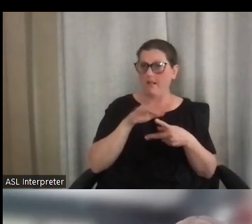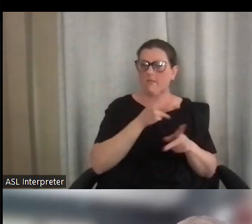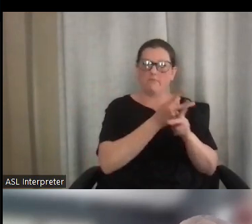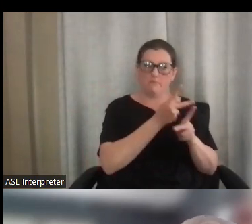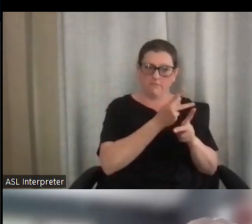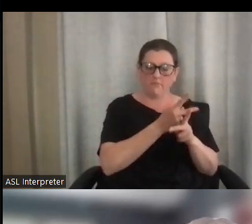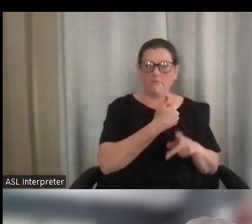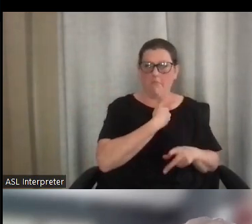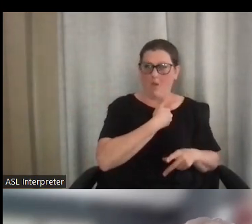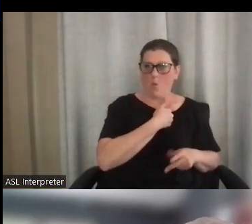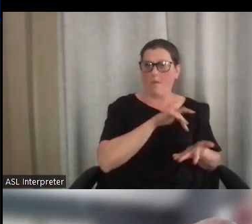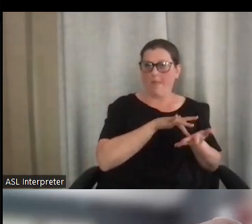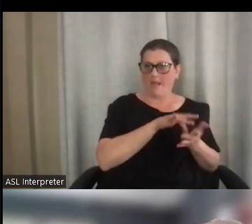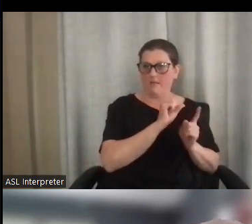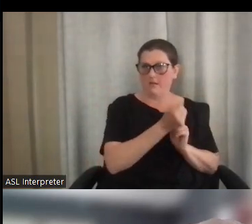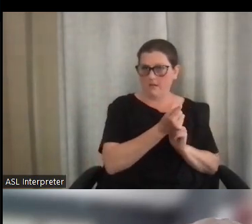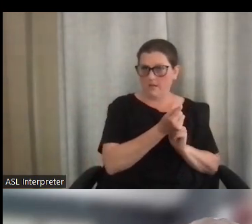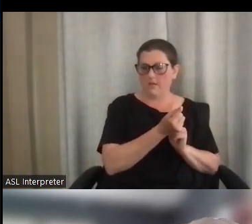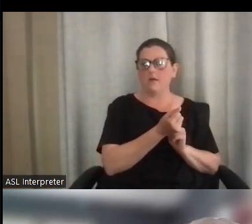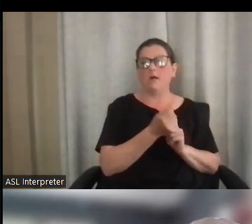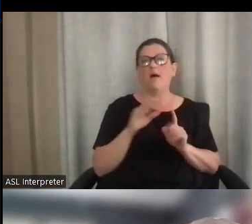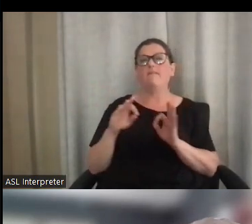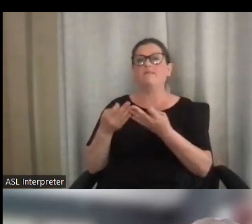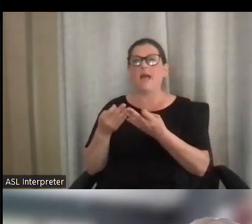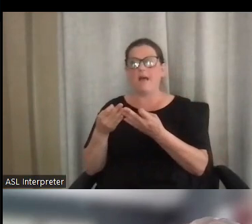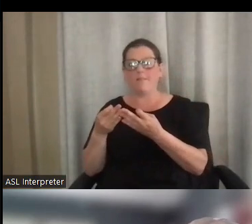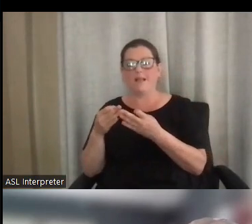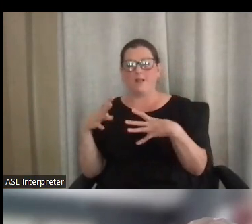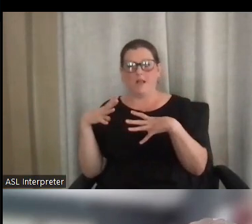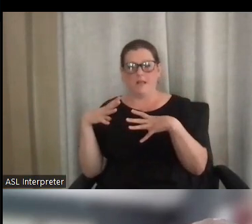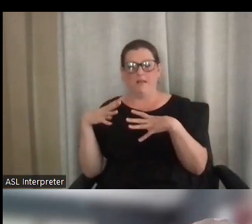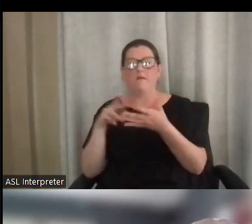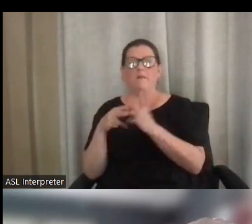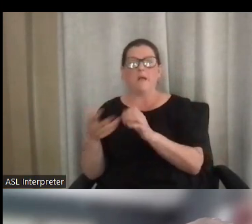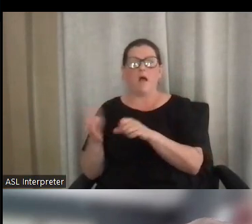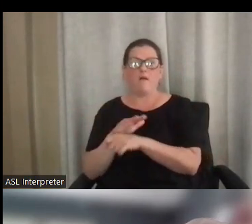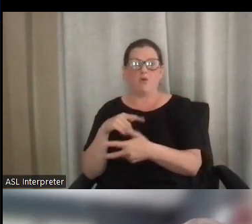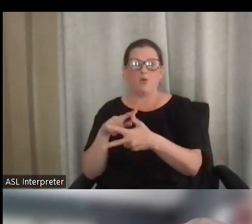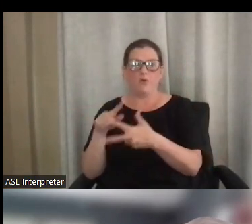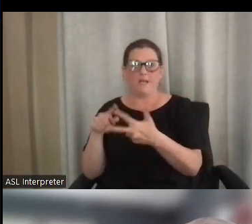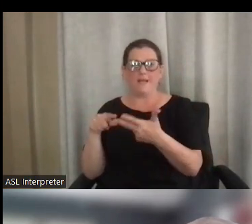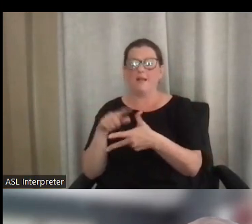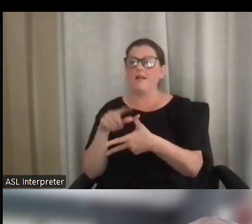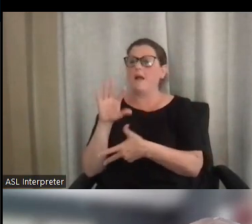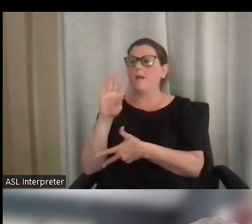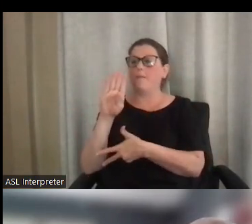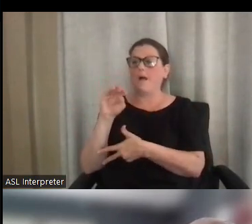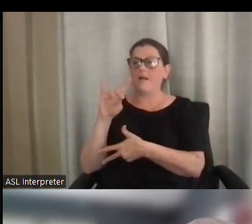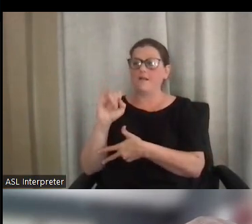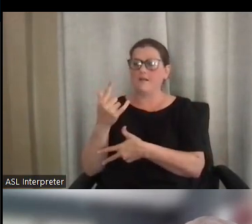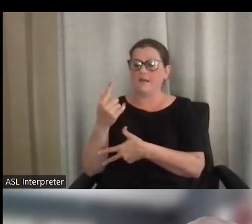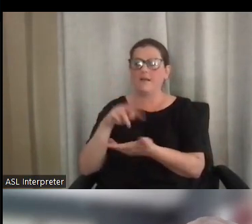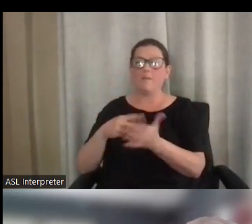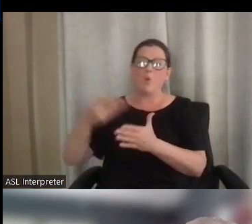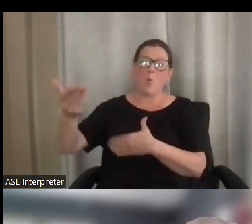own medical condition, and then family leave, which covers 3 different types. Bonding leave, which is leave to take care and welcome a